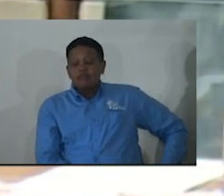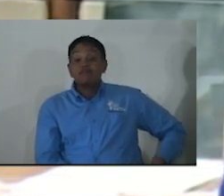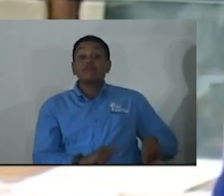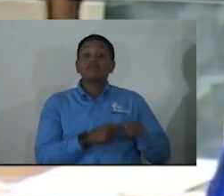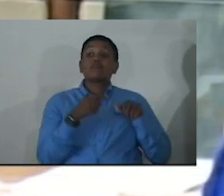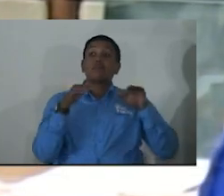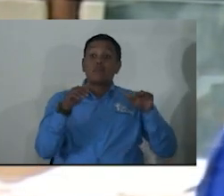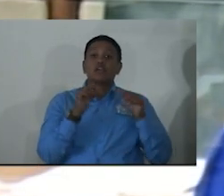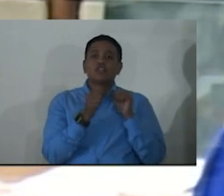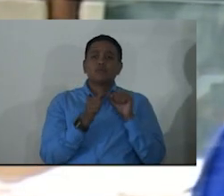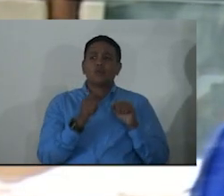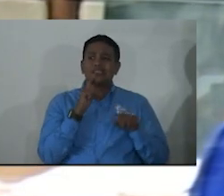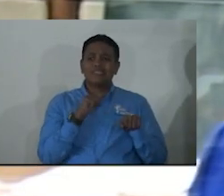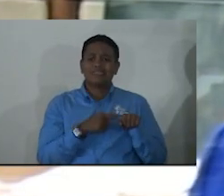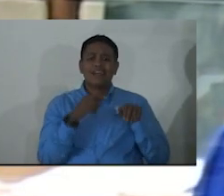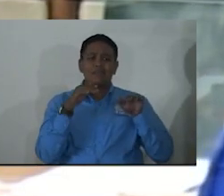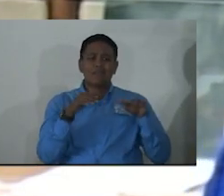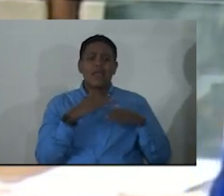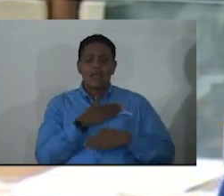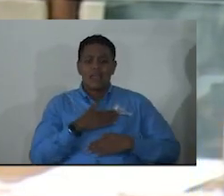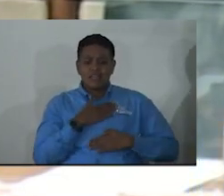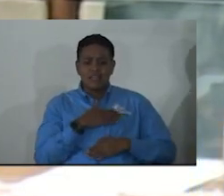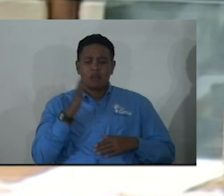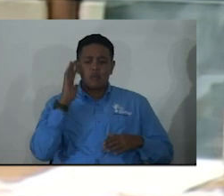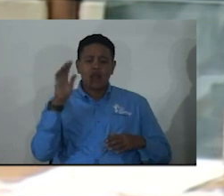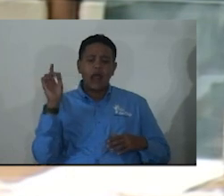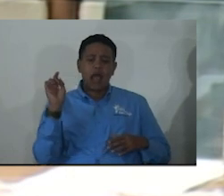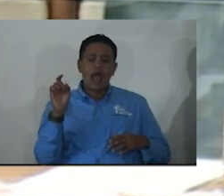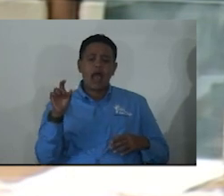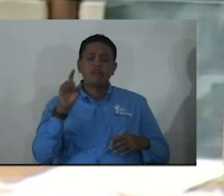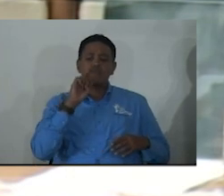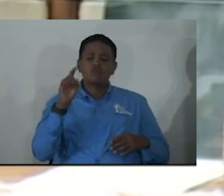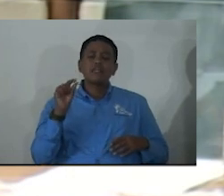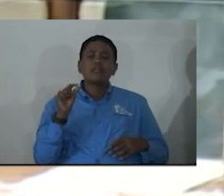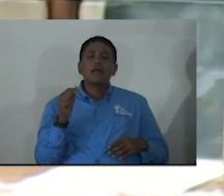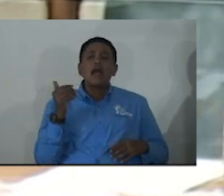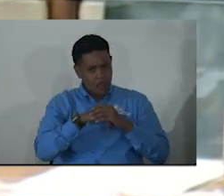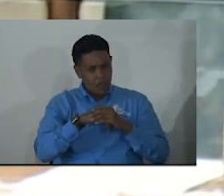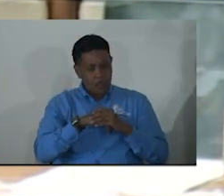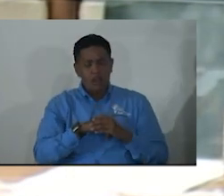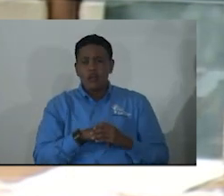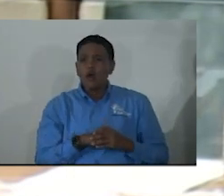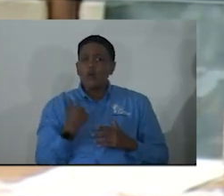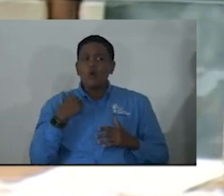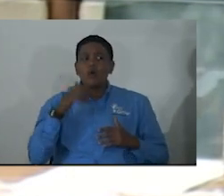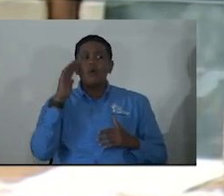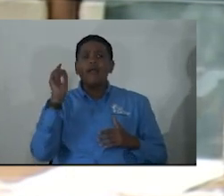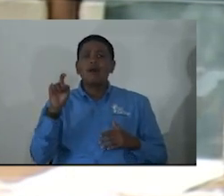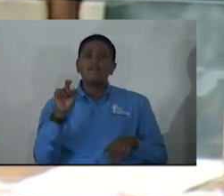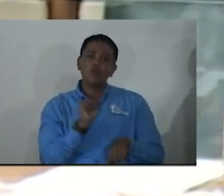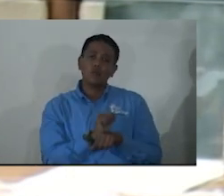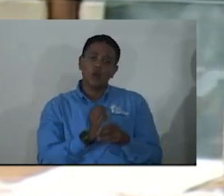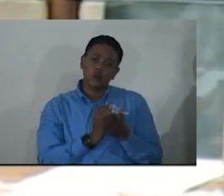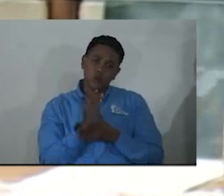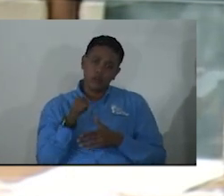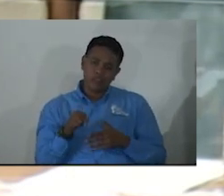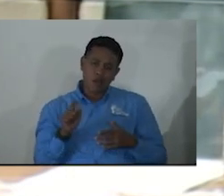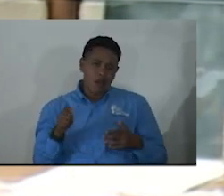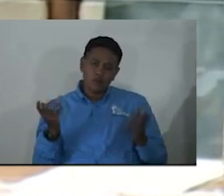sports, the resumption of entertainment will have to be a gradual process. We're going to have to work this through.